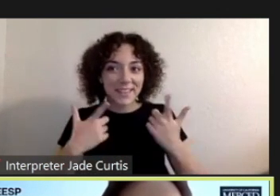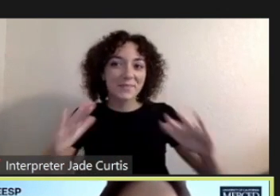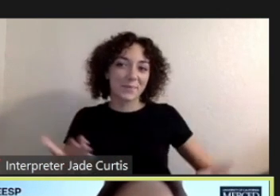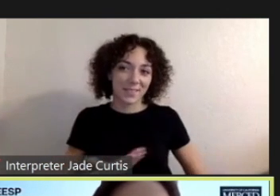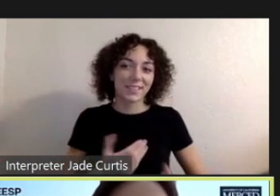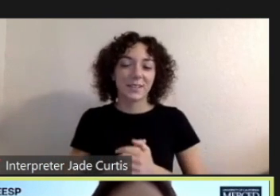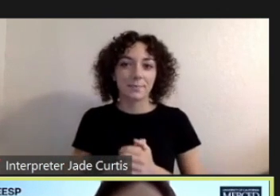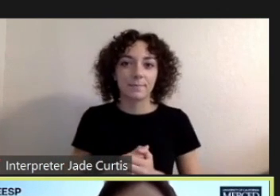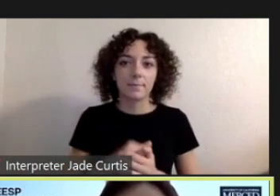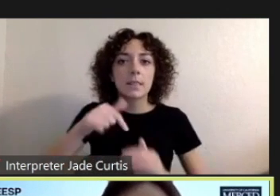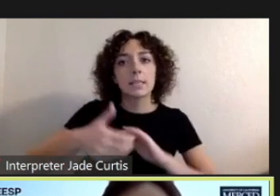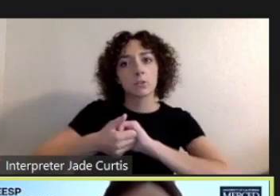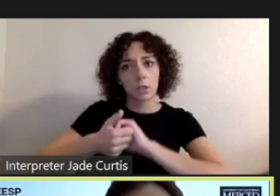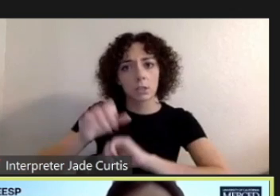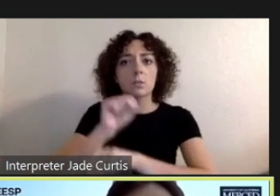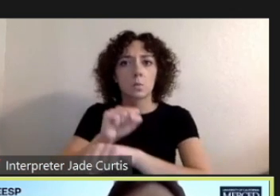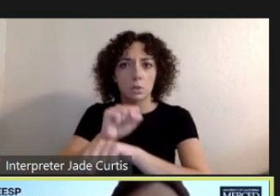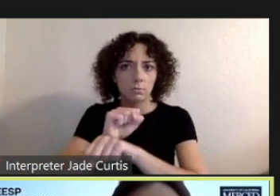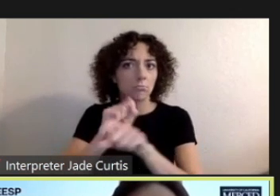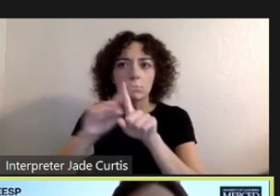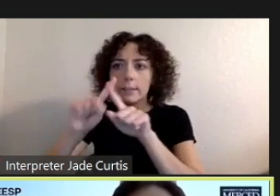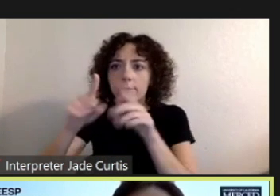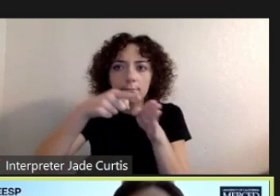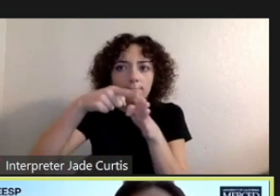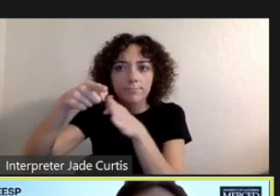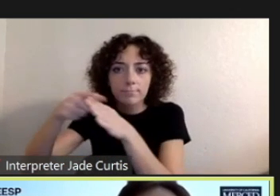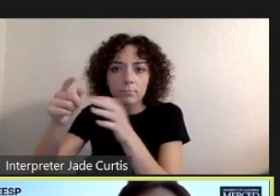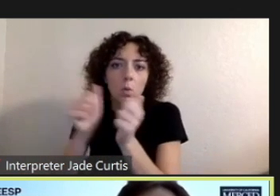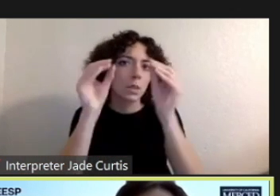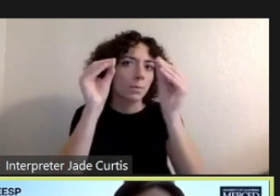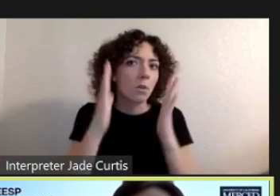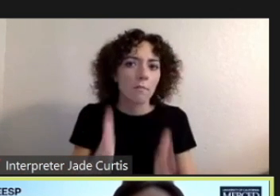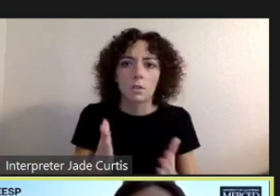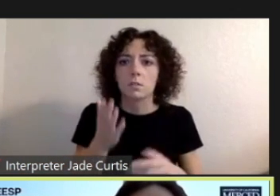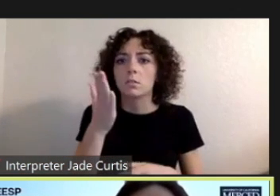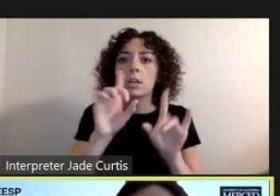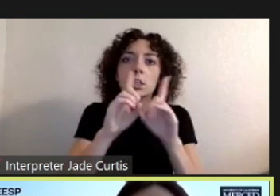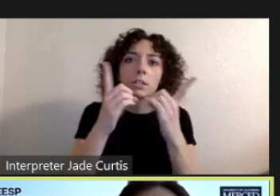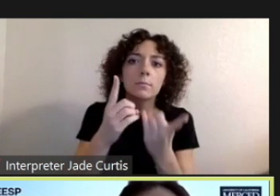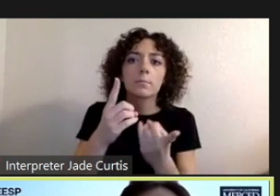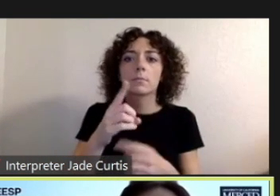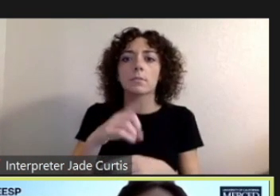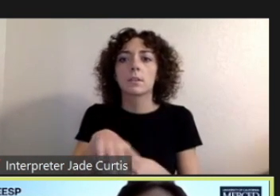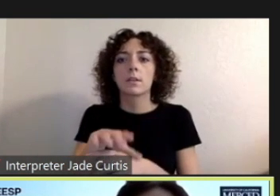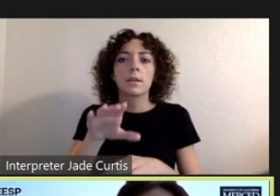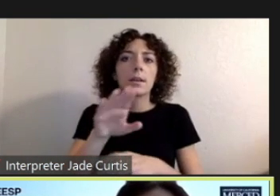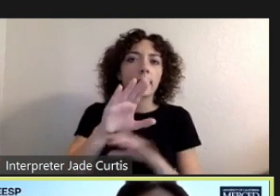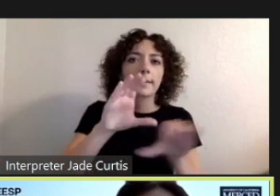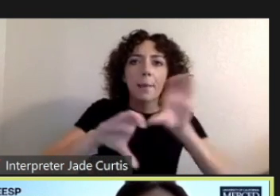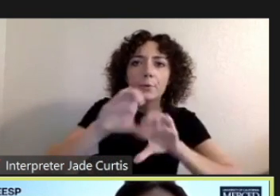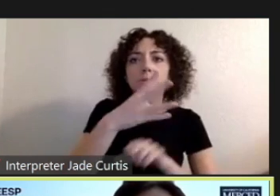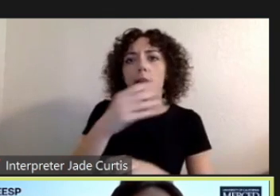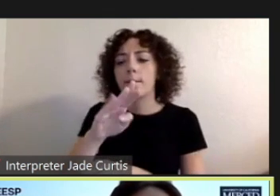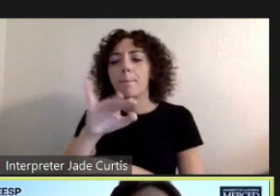is a collaborative work across the field with professors at Department of Chemistry and Biochemistry at